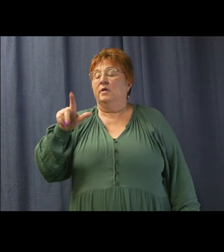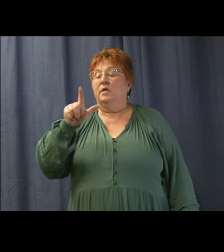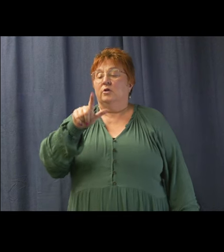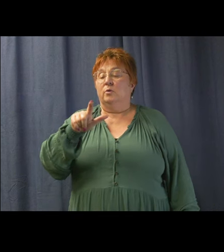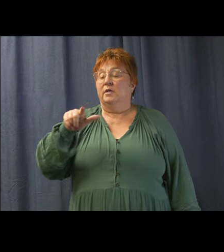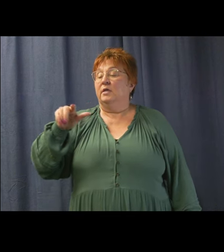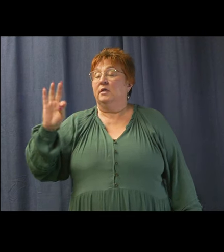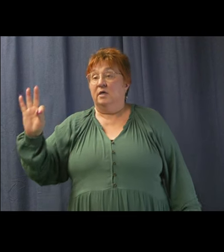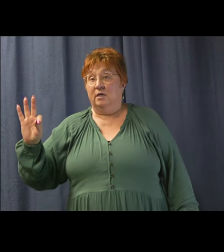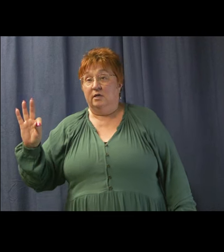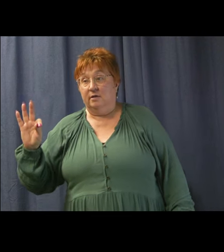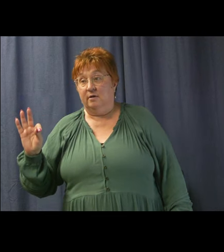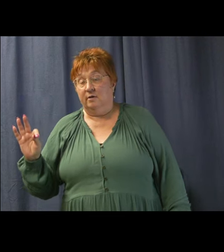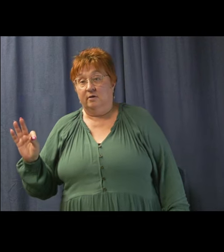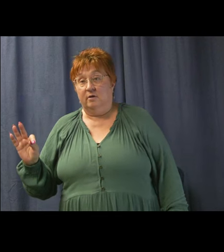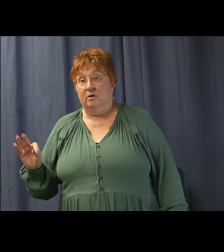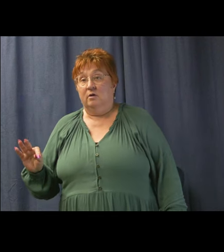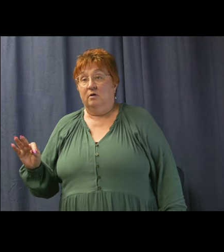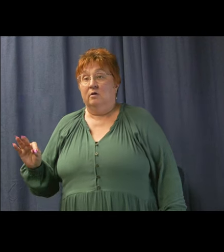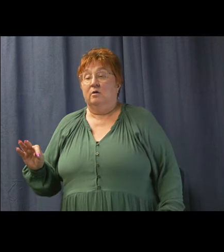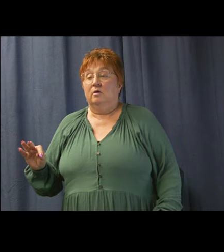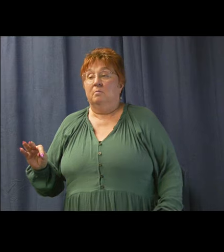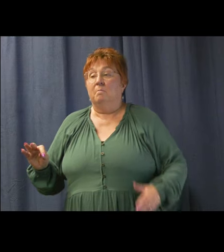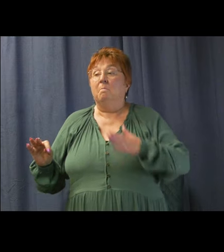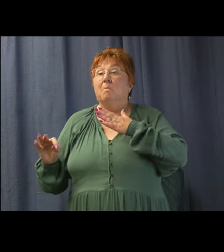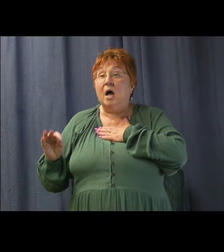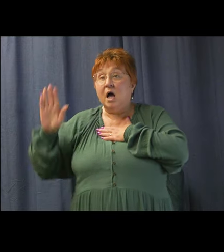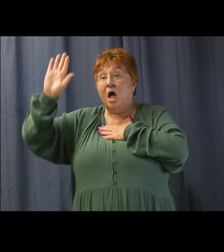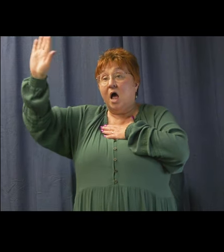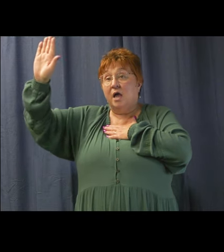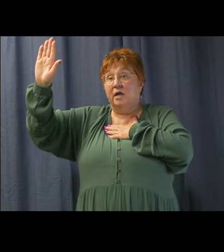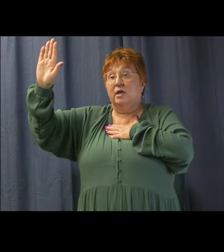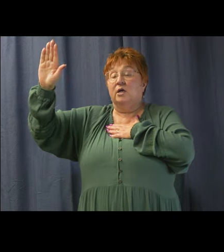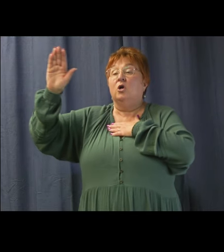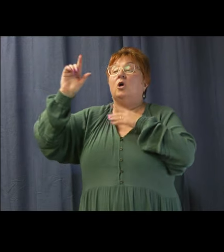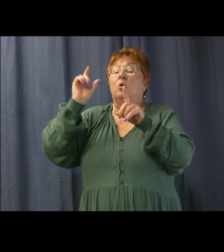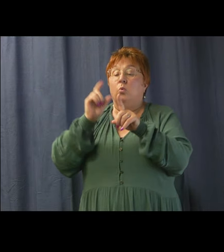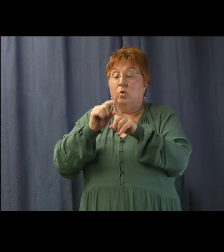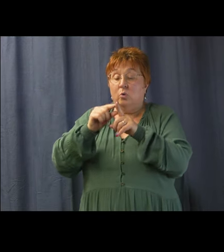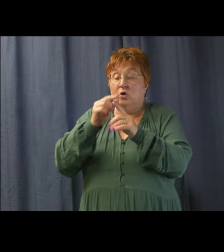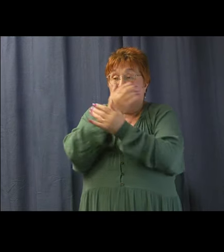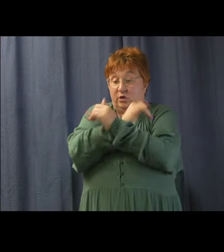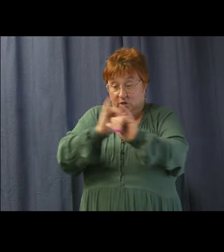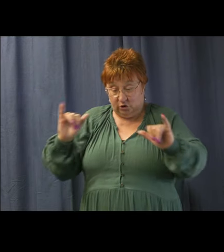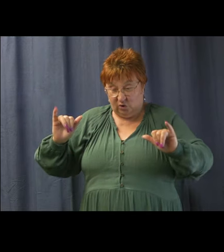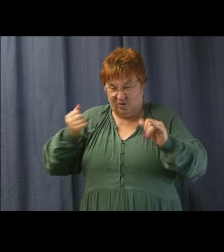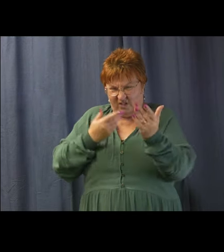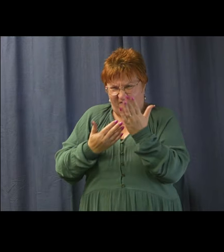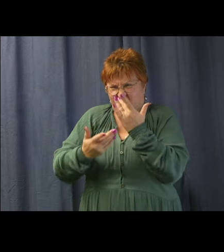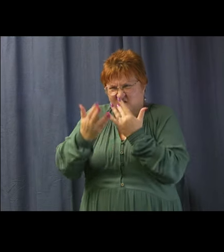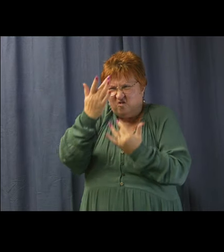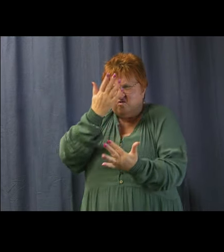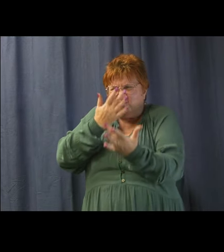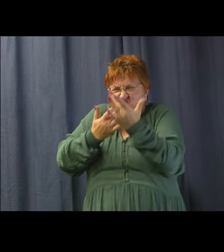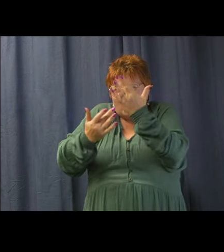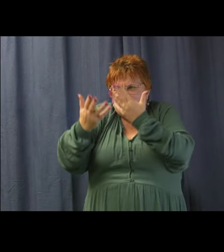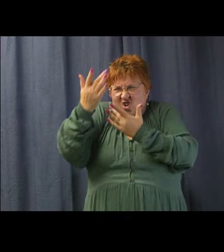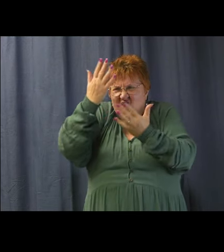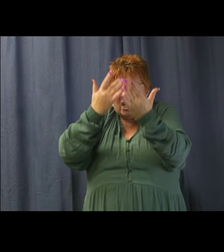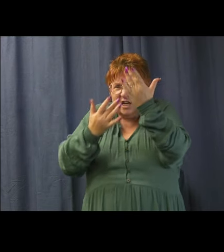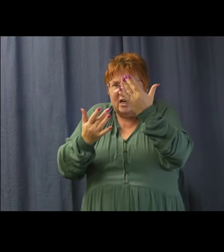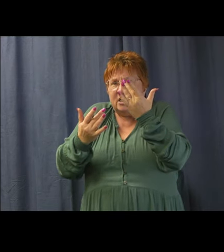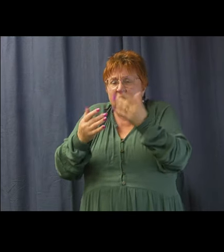23:29. Is not my what? Word. Like what? Yeshua is fire, says the Lord, and he's like